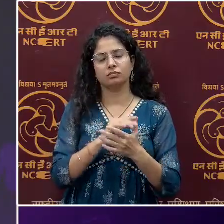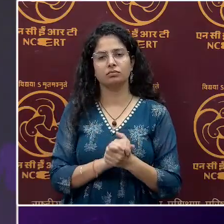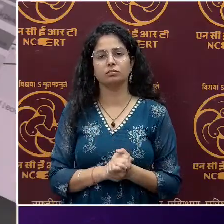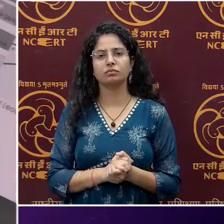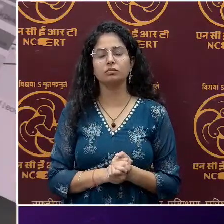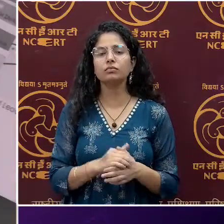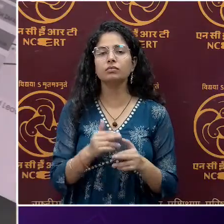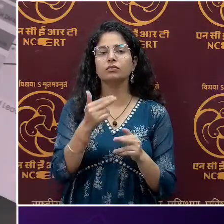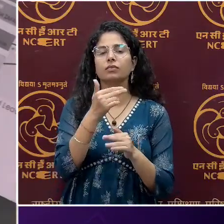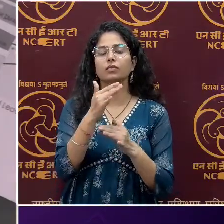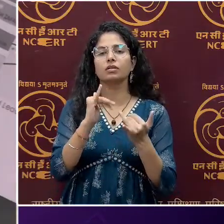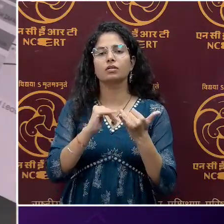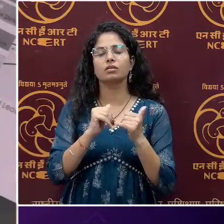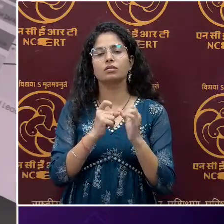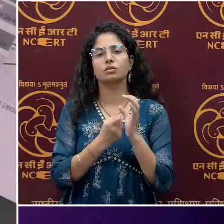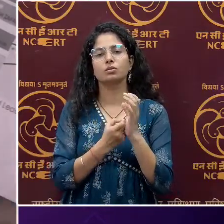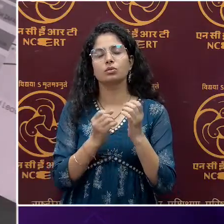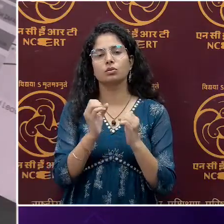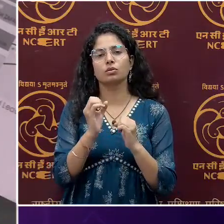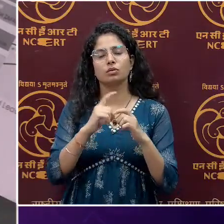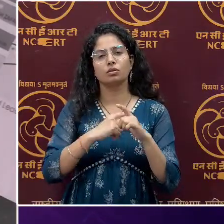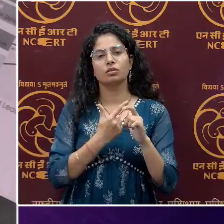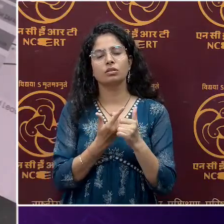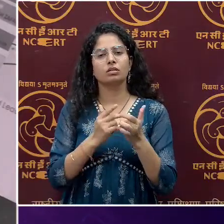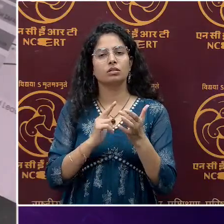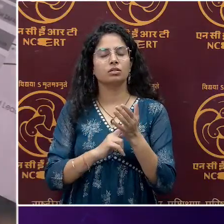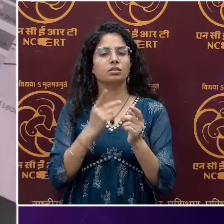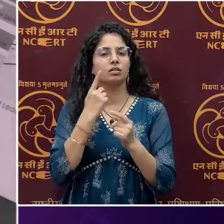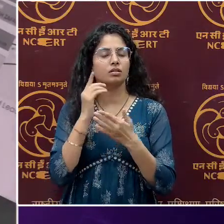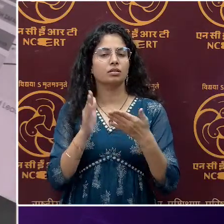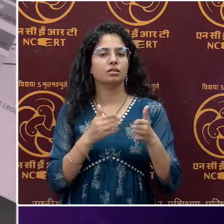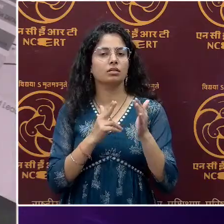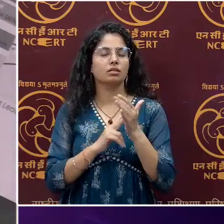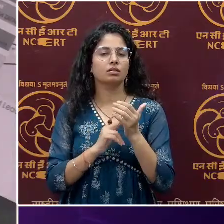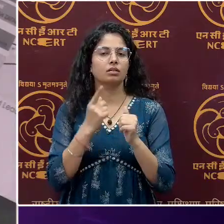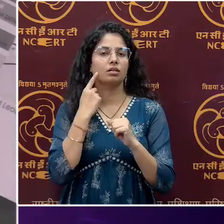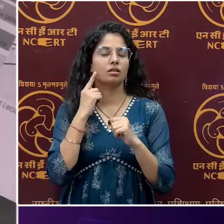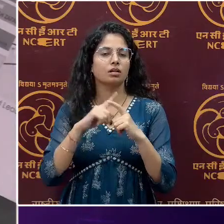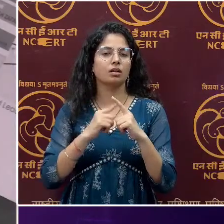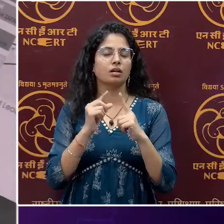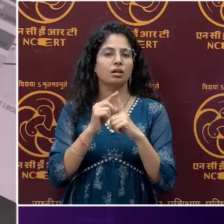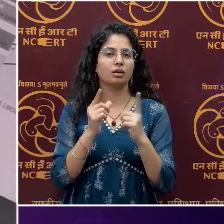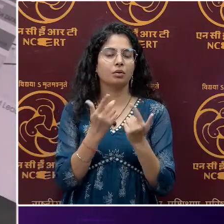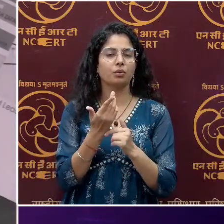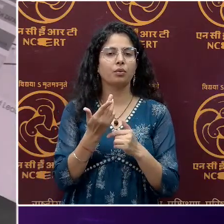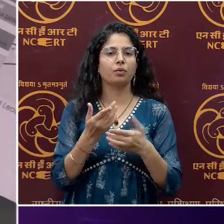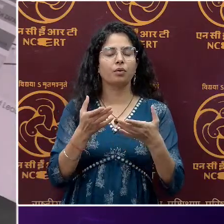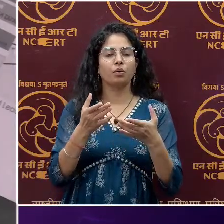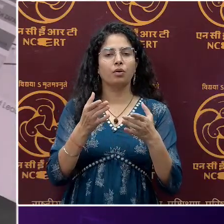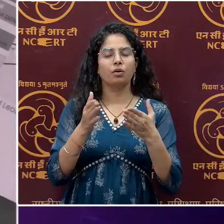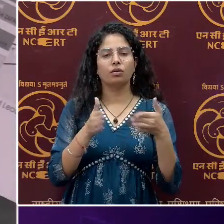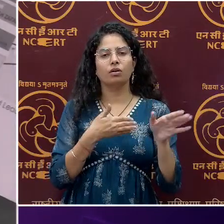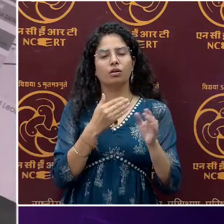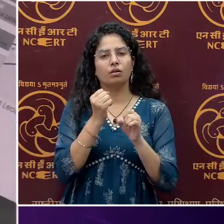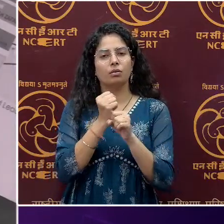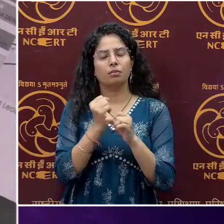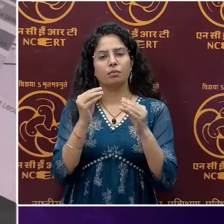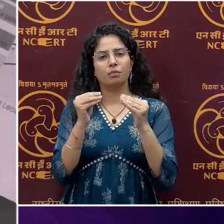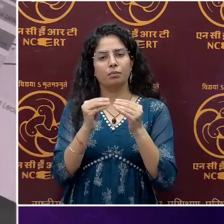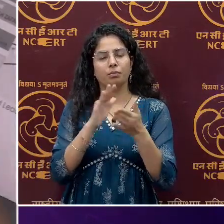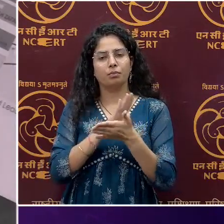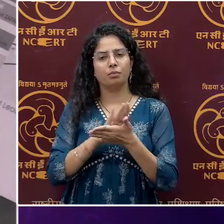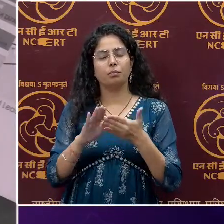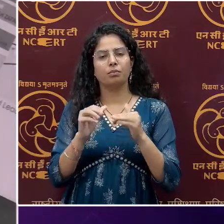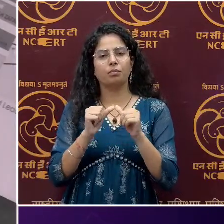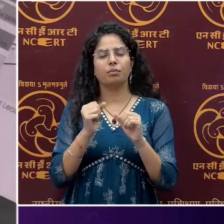Sarojini Naidu, Rani Lakshmibai is there, and of course Bhagat Singh, Chandrasekhar Azad, Pandit